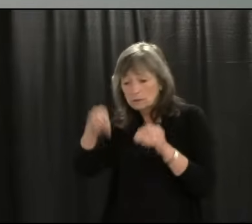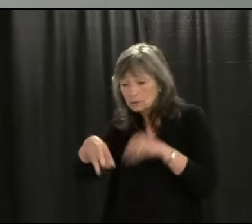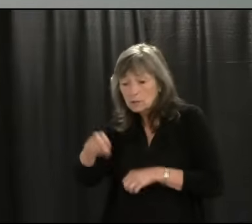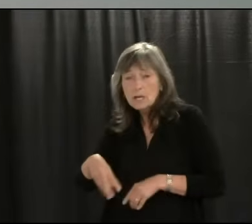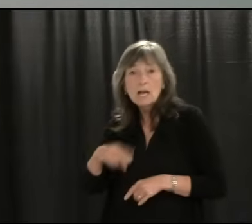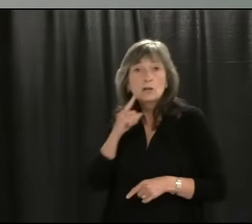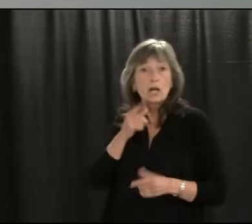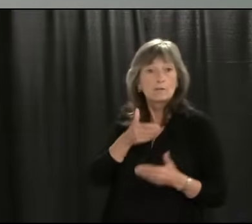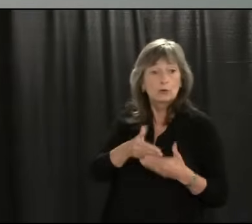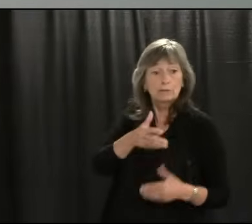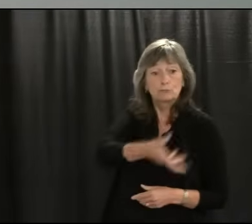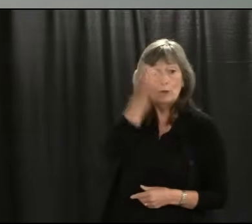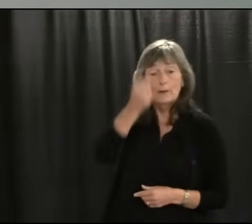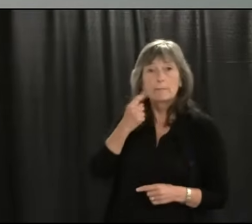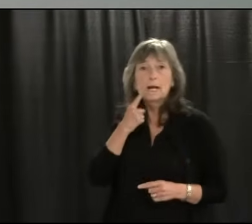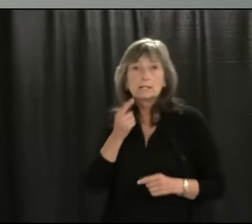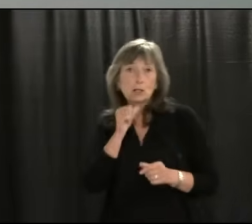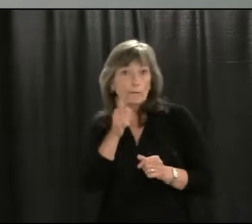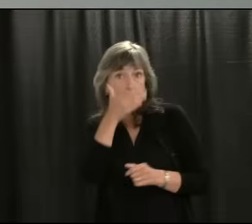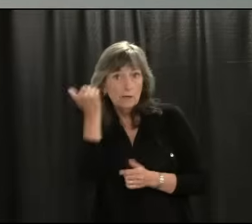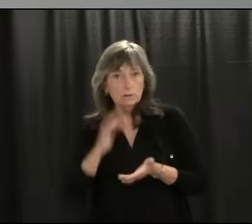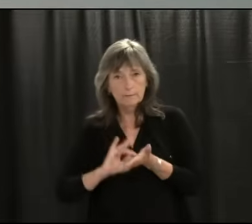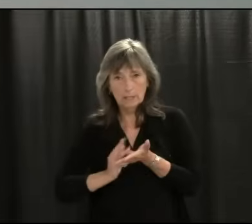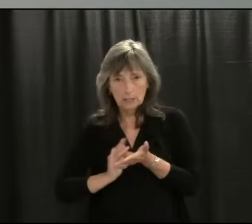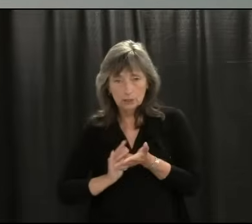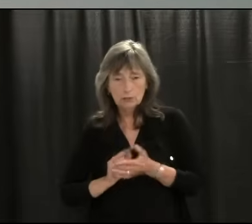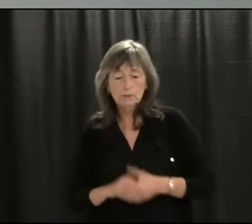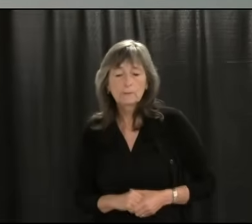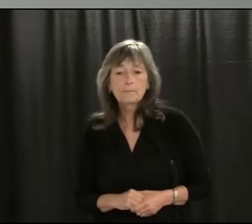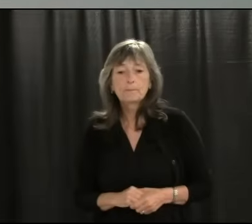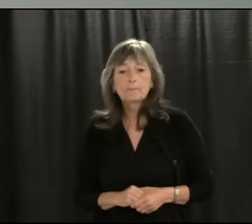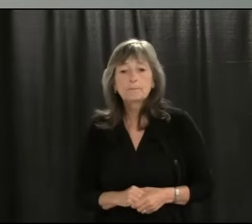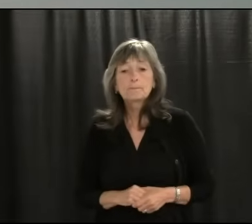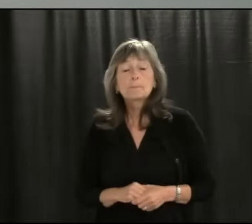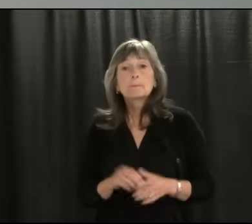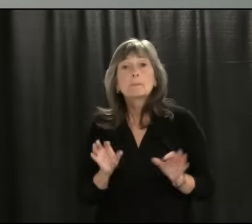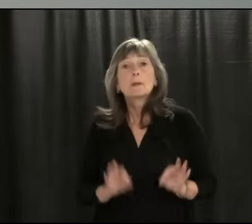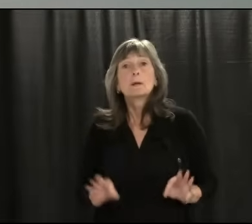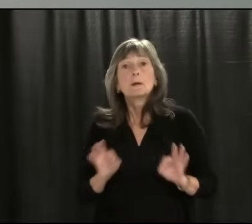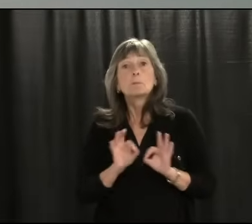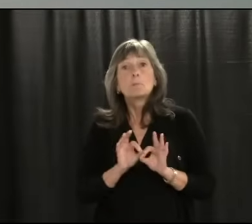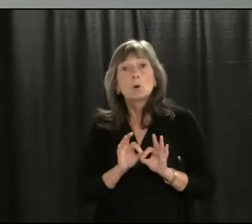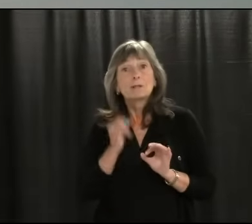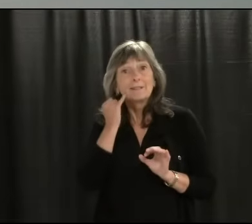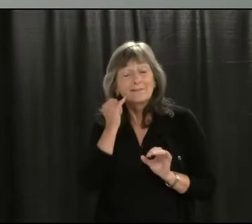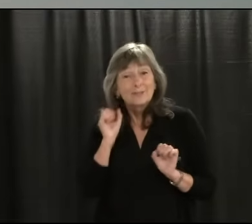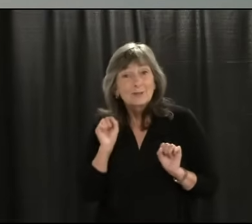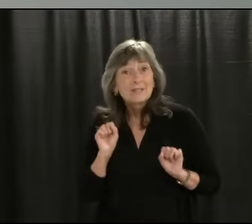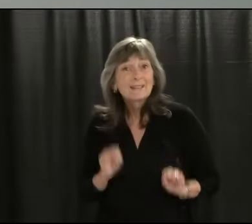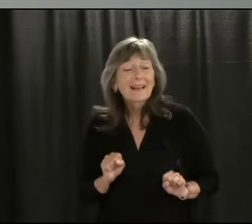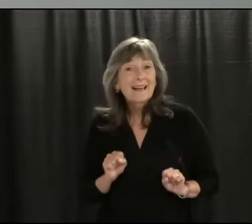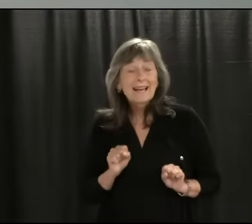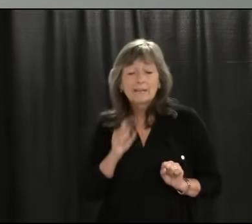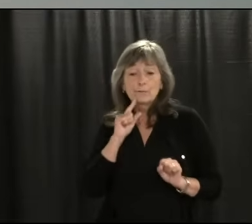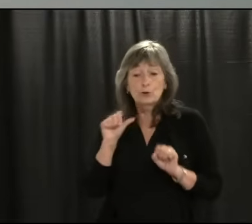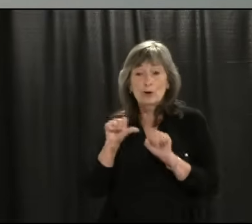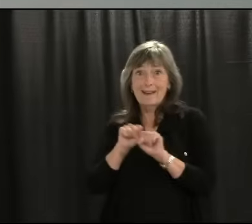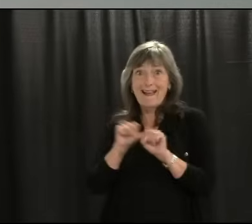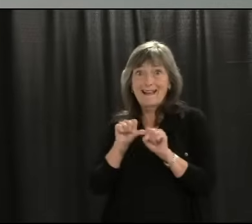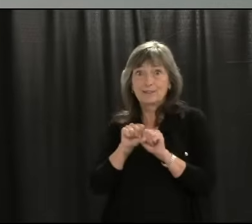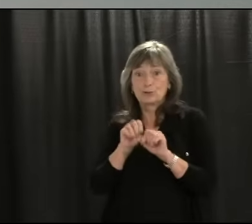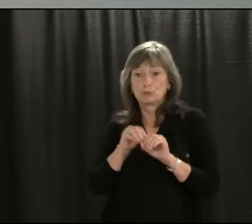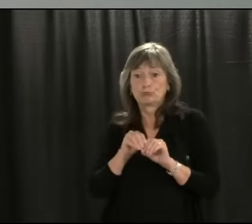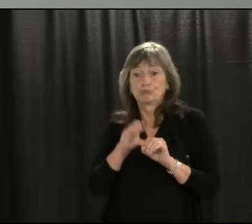and do not forget your medications. It is important that where possible, your car has a reasonable amount of gas.